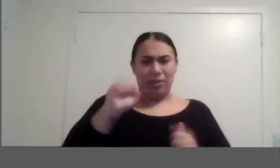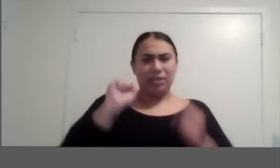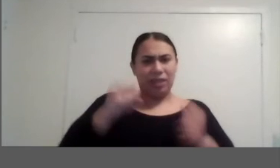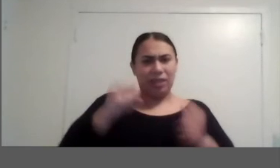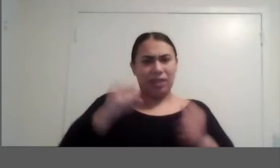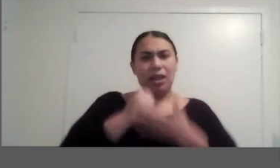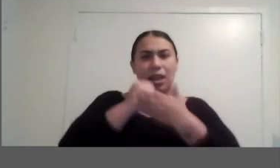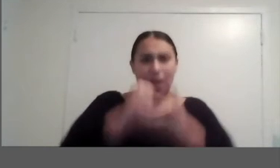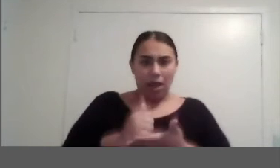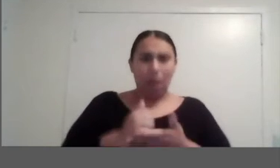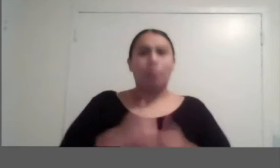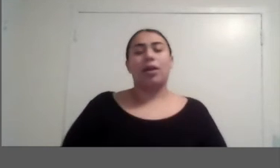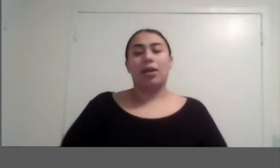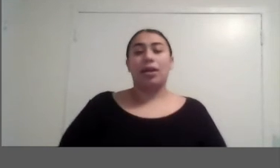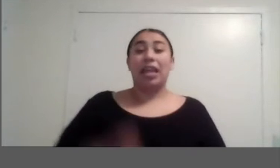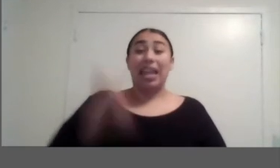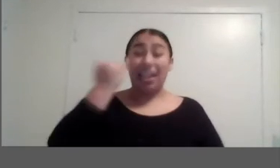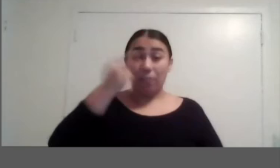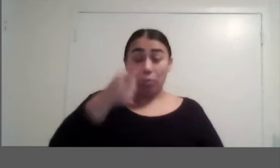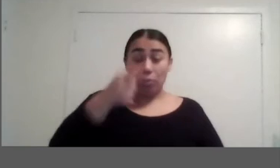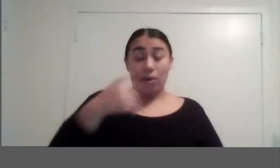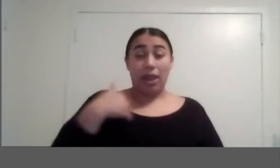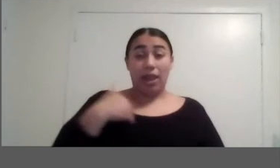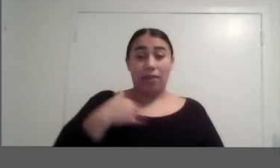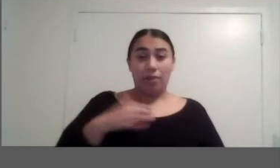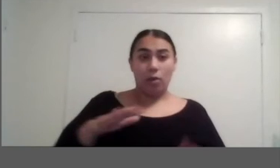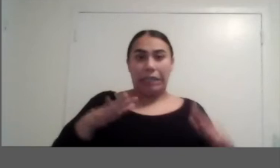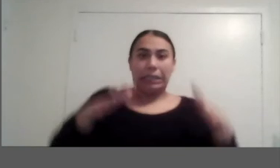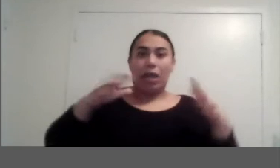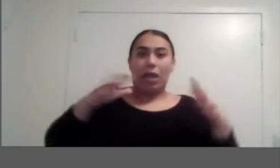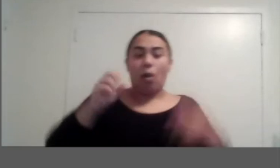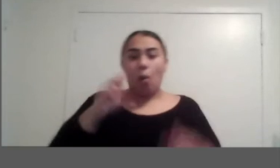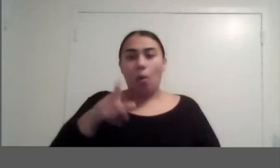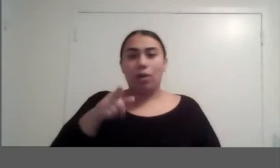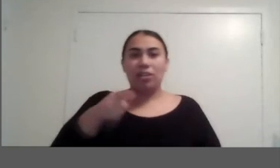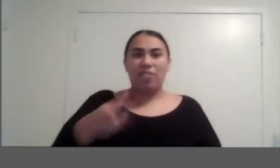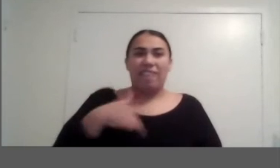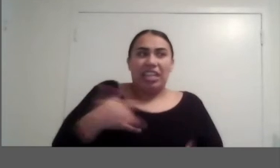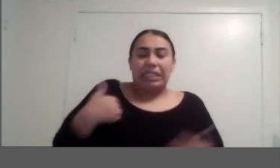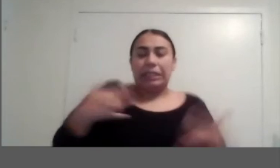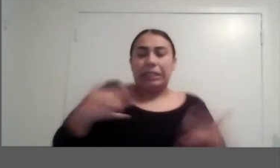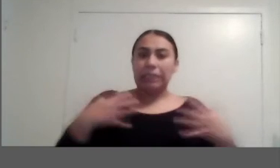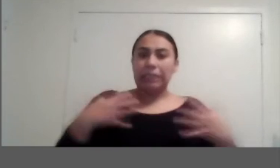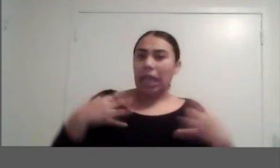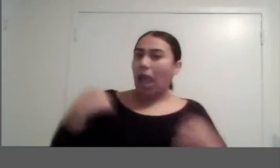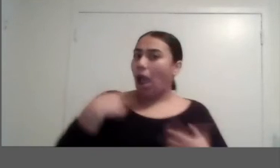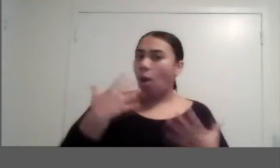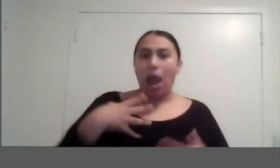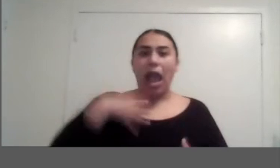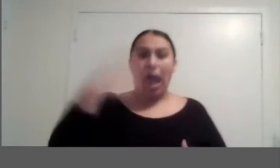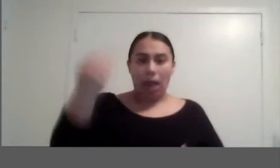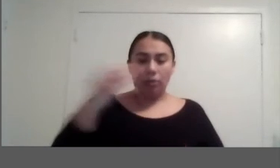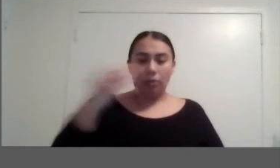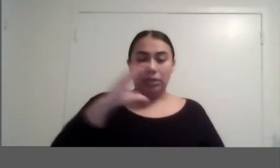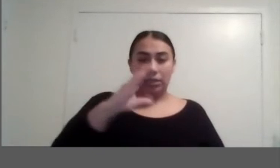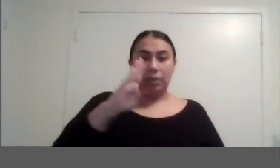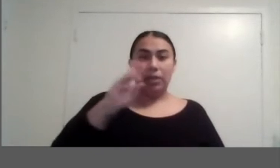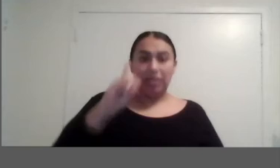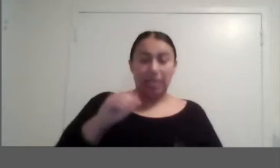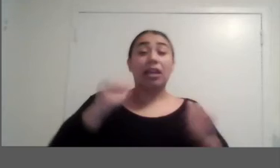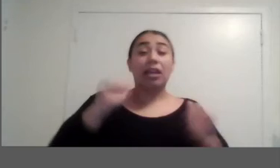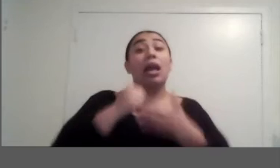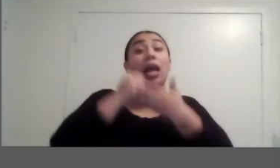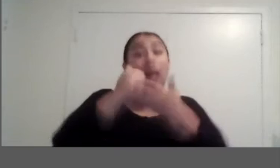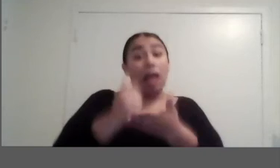clinic, such as Apollo, is that there's a sense of community. By using medical cannabis, our patients have taken the